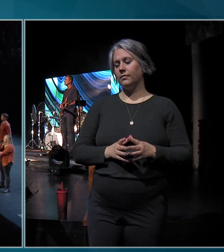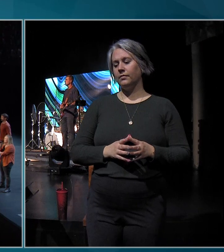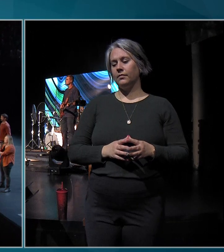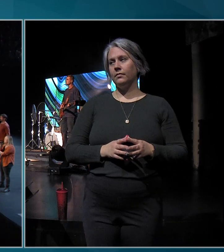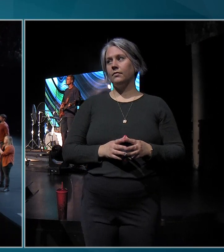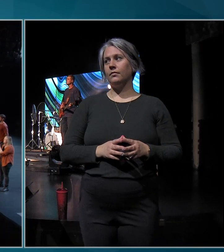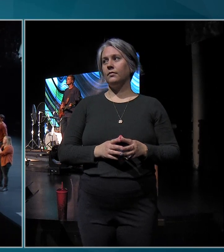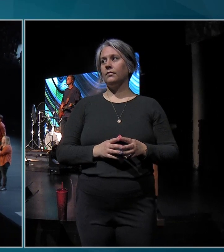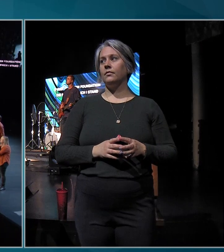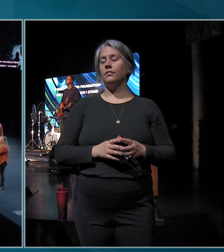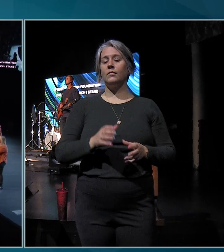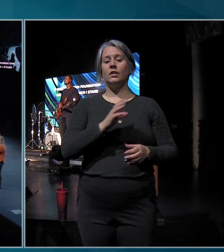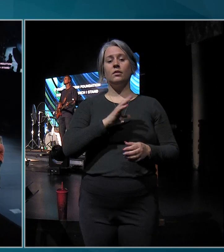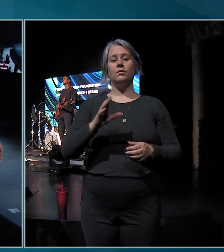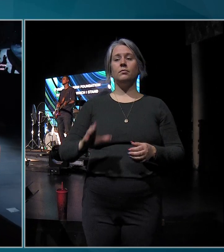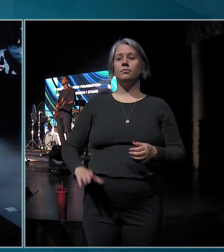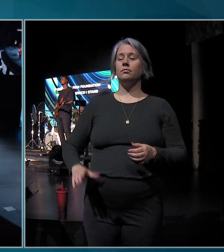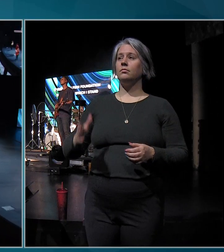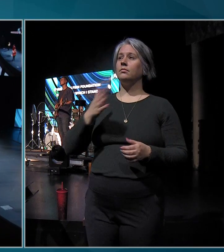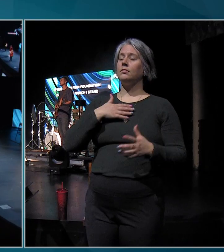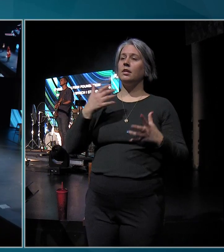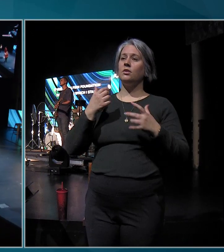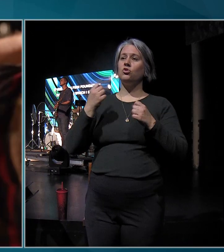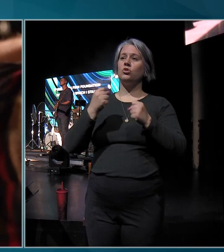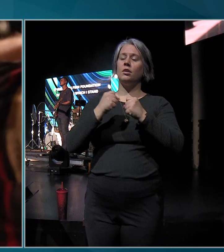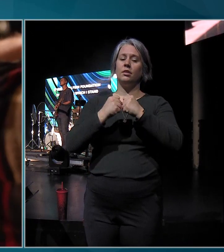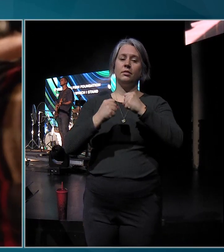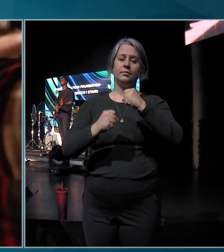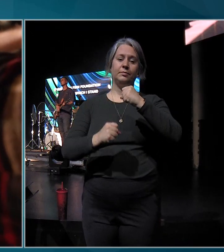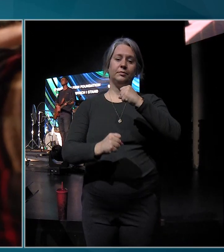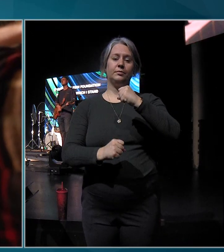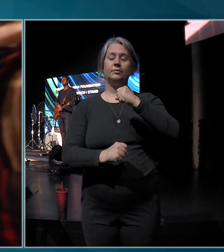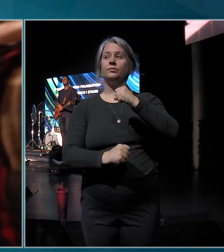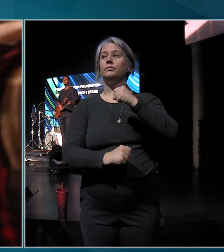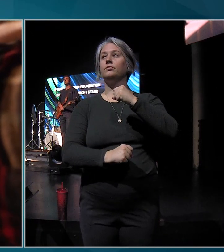And Christ is my firm foundation.